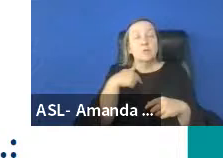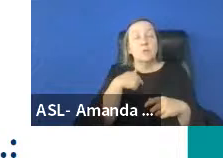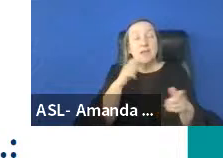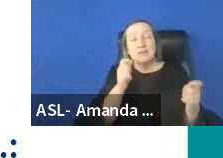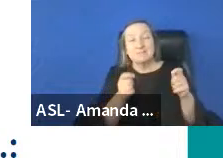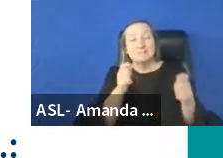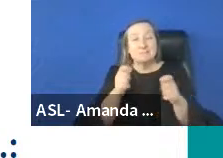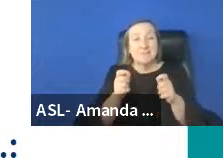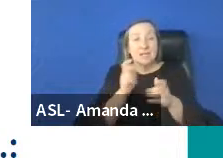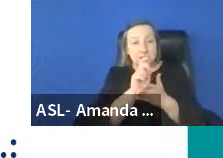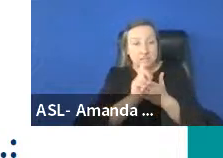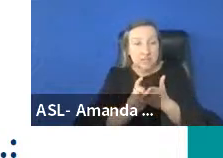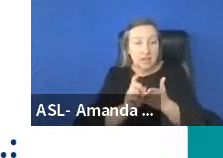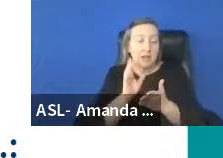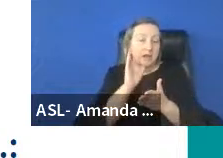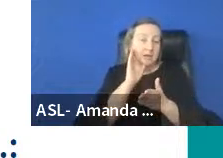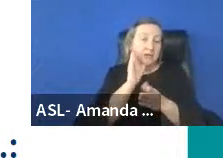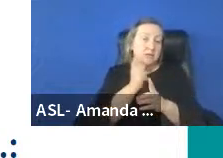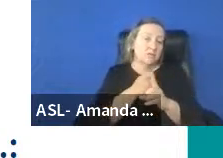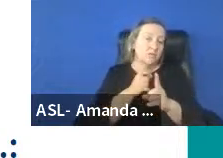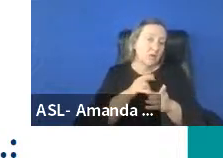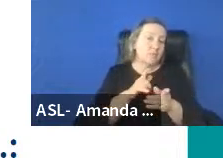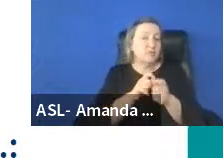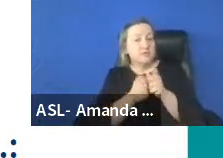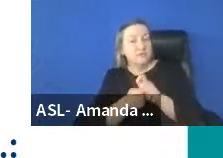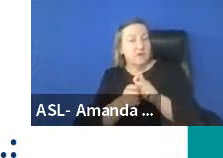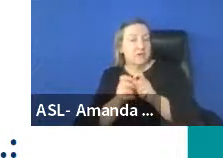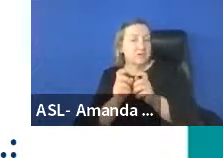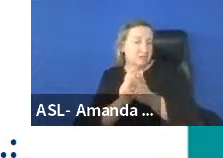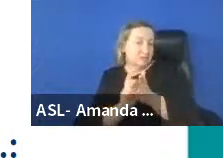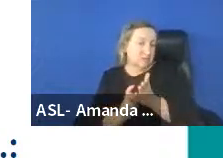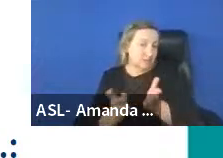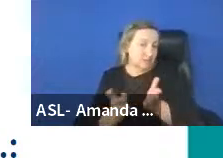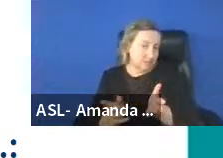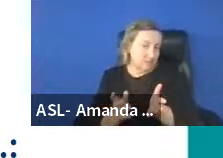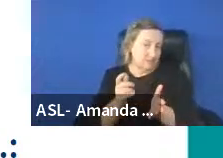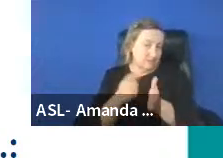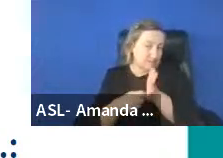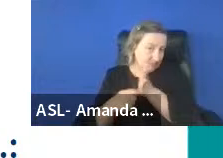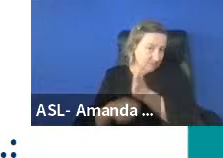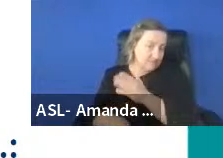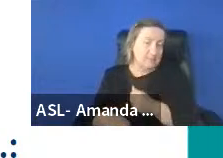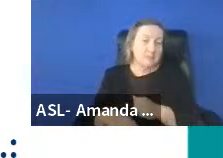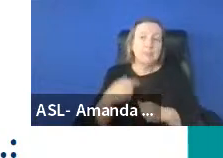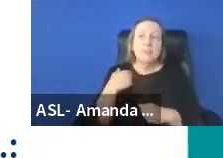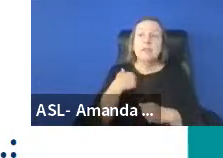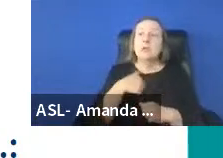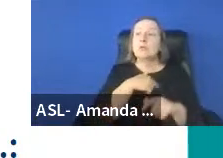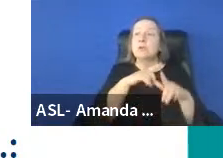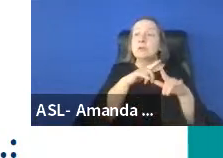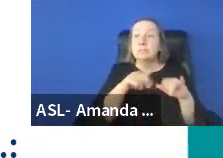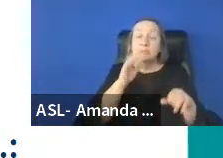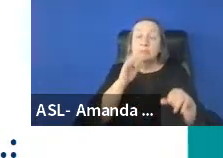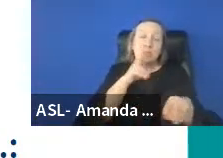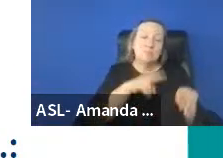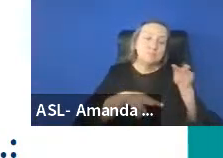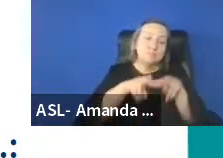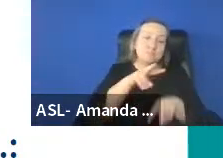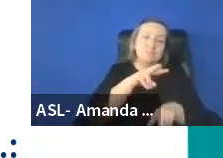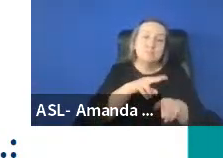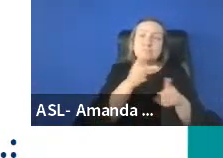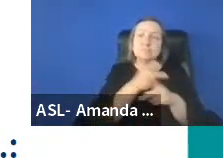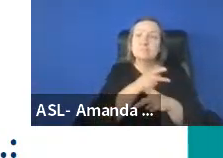refining designs, will be based on those refined designs. So we will also be looking at what